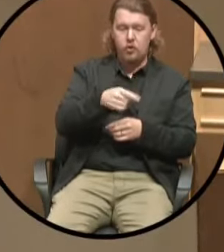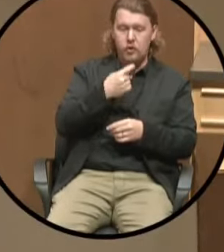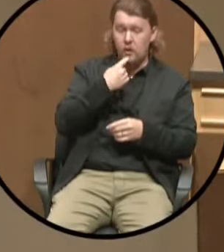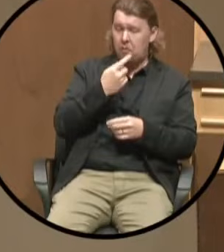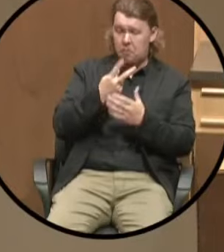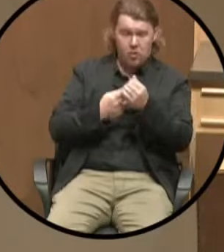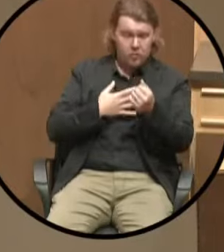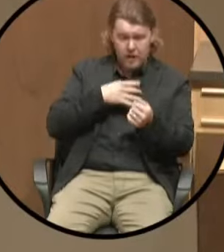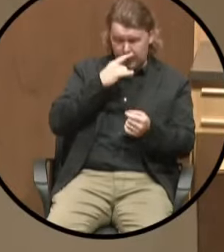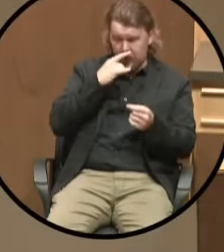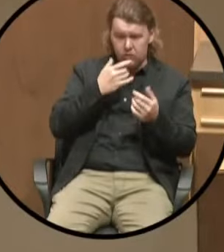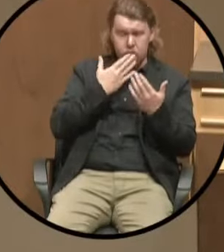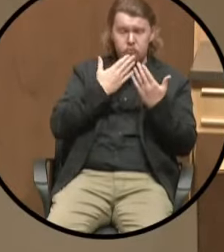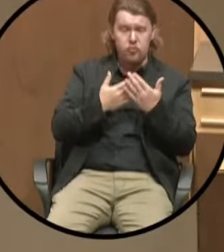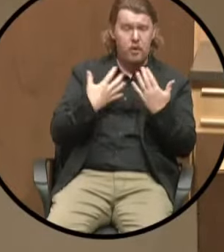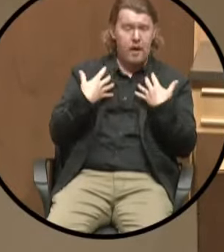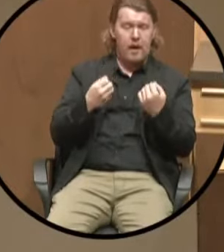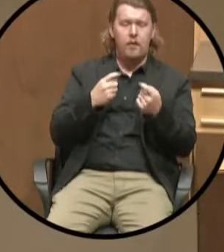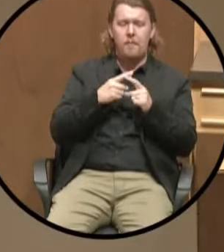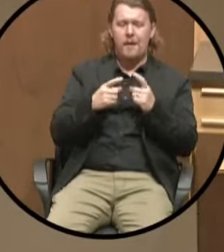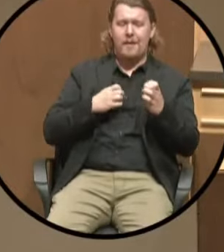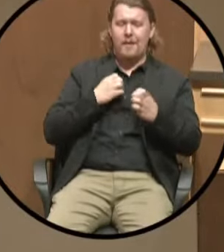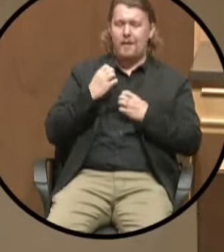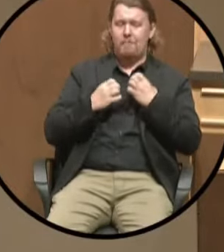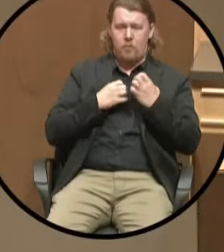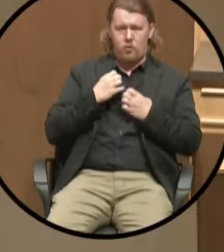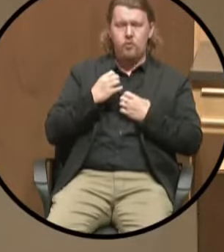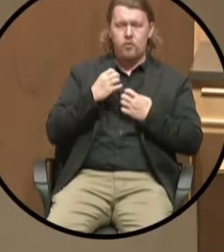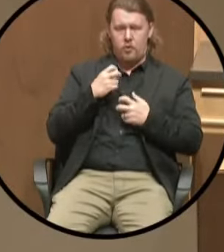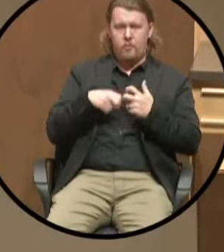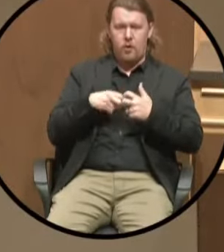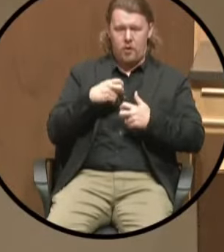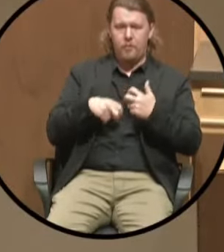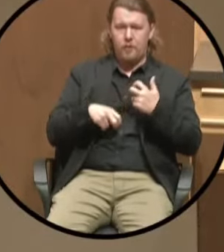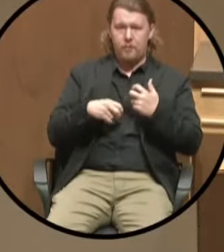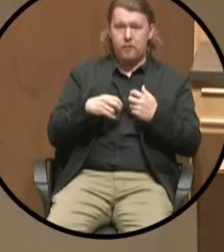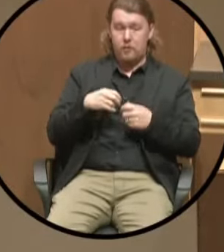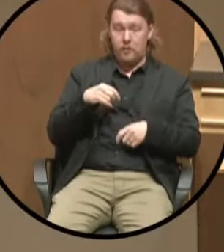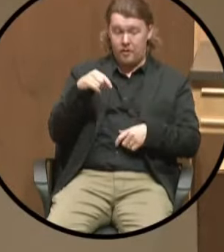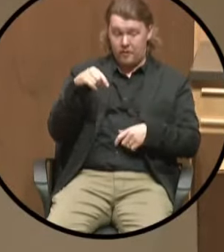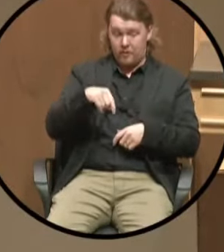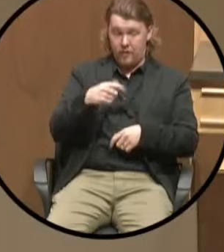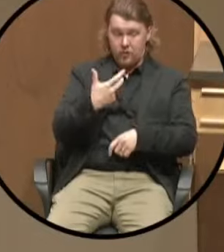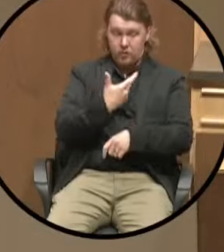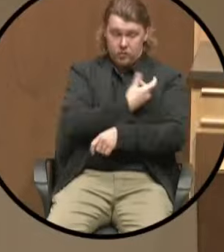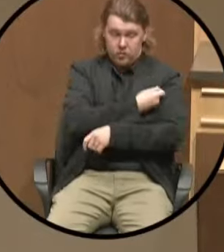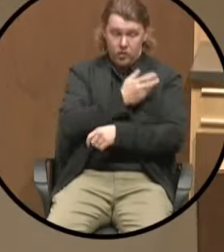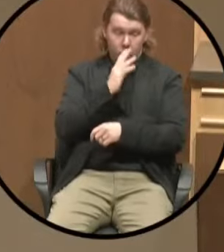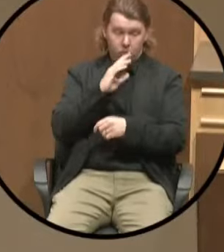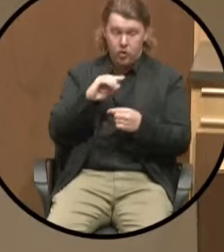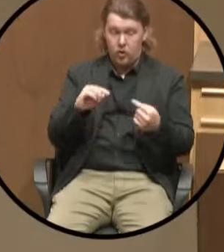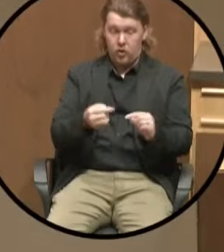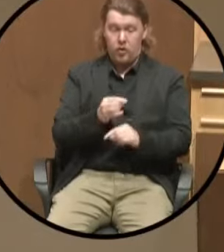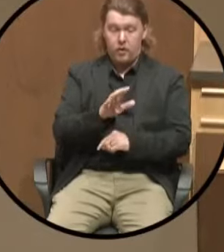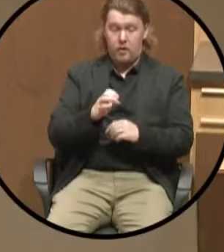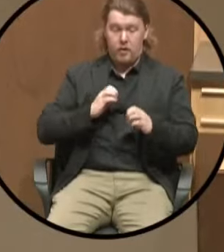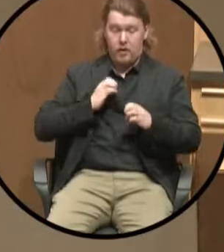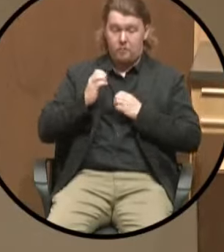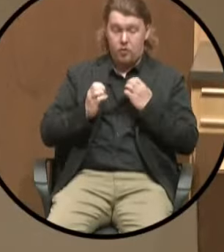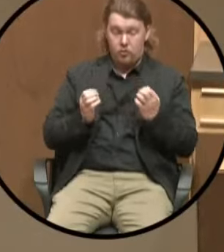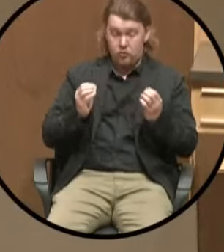good health, but they have had emotional problems. So will this shot hurt their emotions